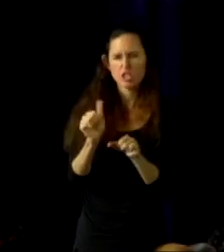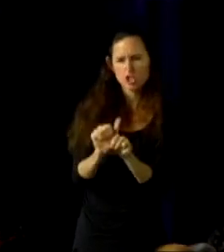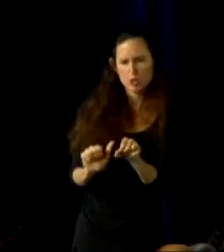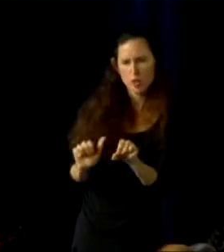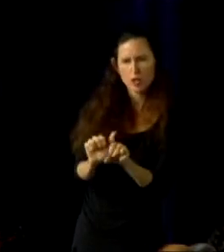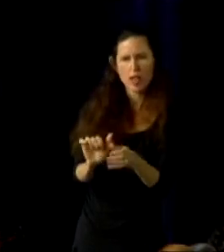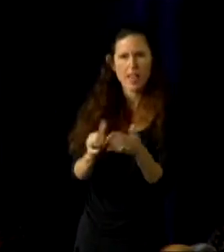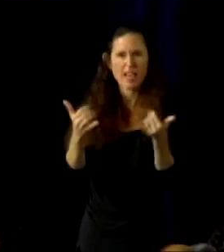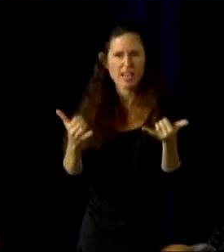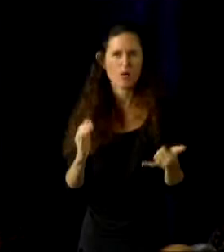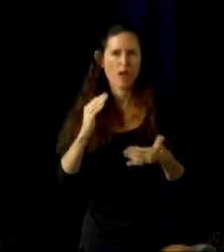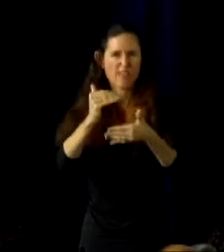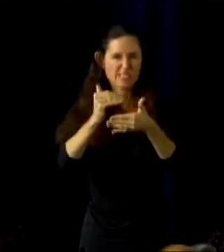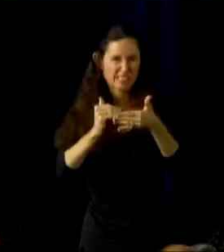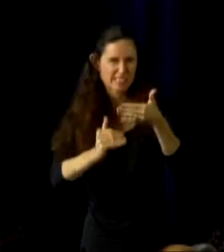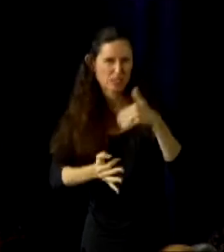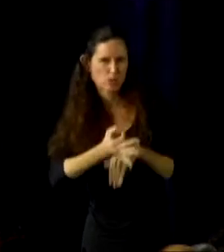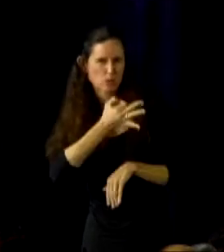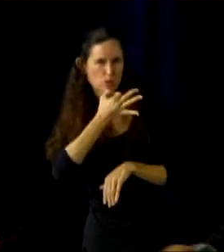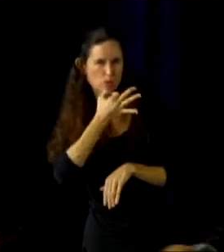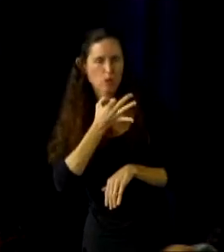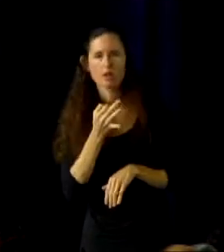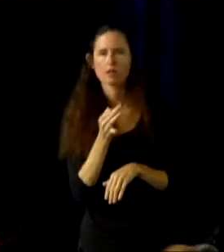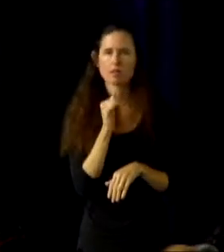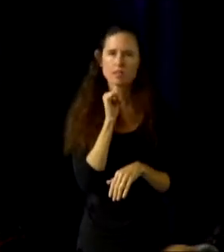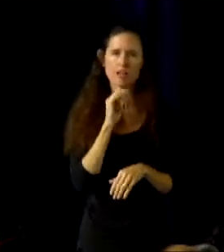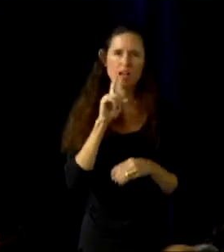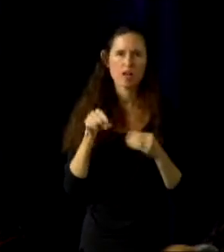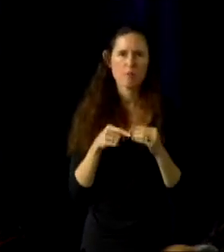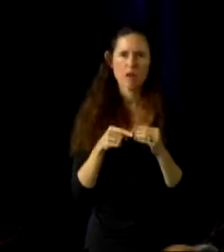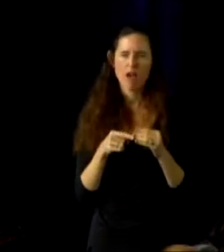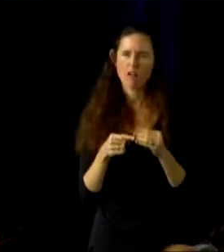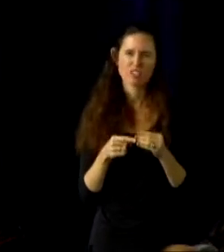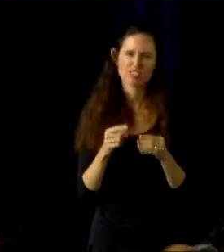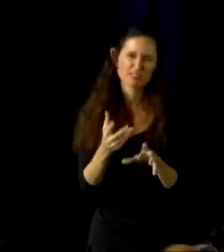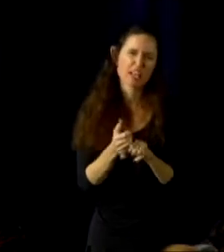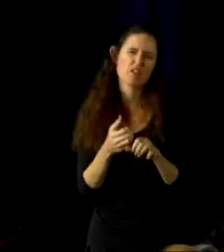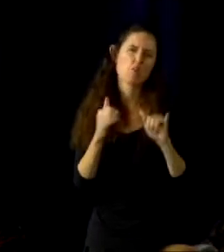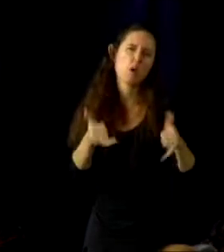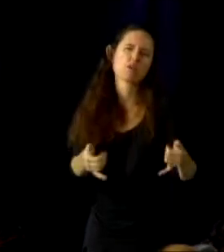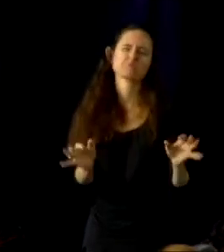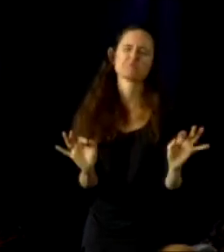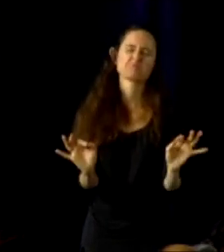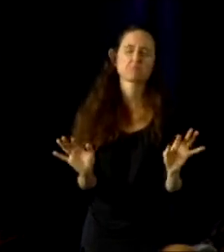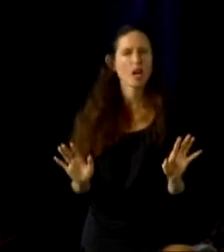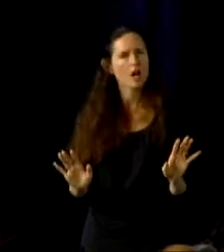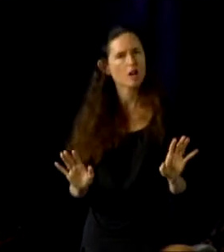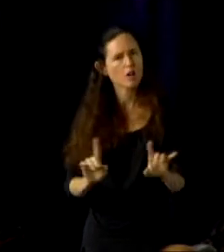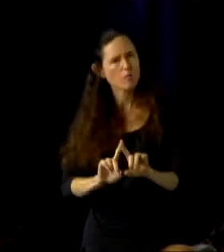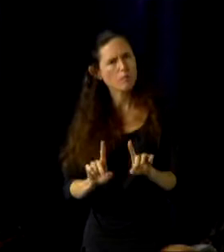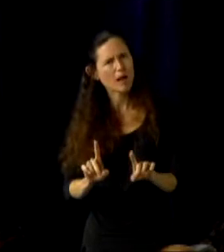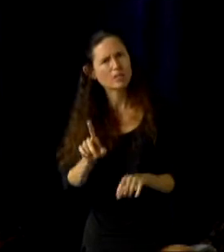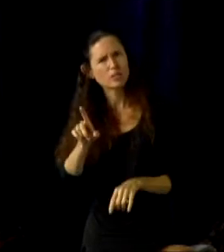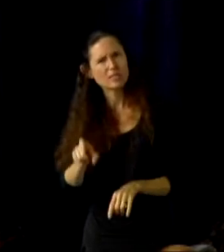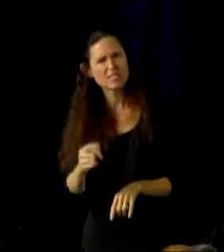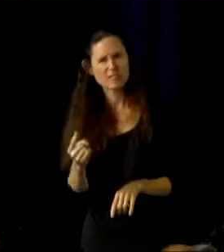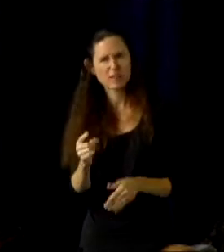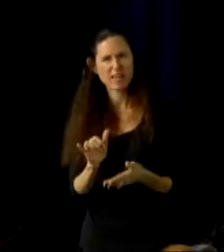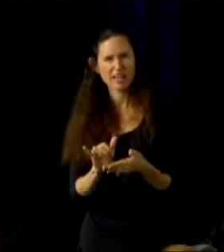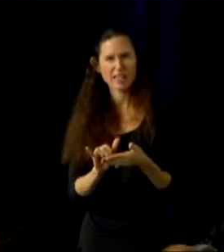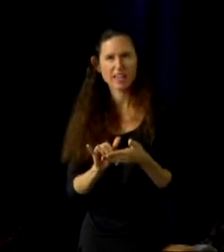get that list. This is not about going for an award for award's sake. But if you're like me, you need a tangible